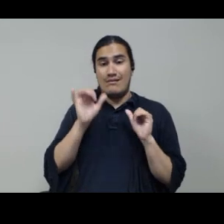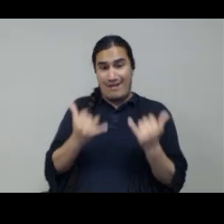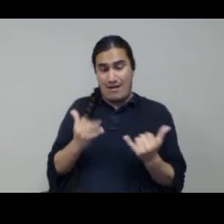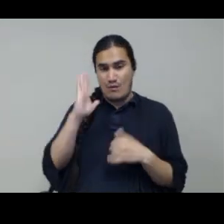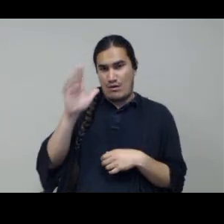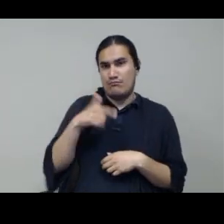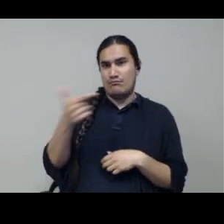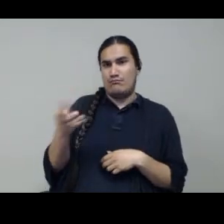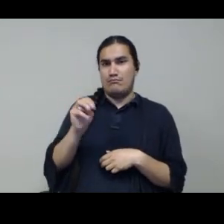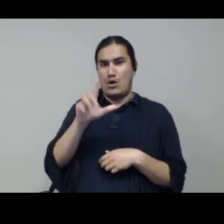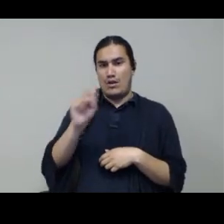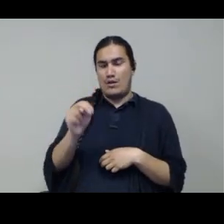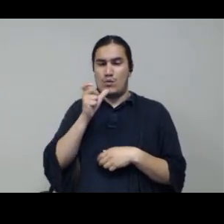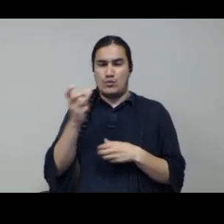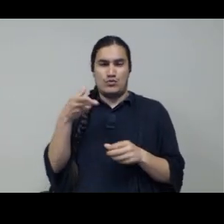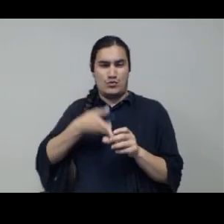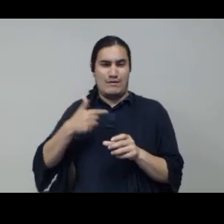who is joining us virtually.